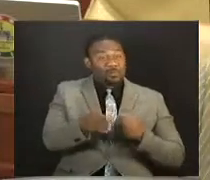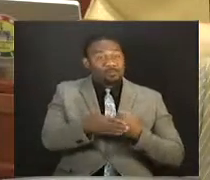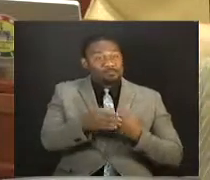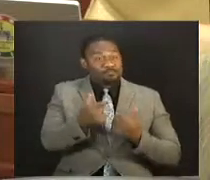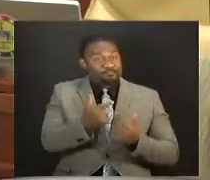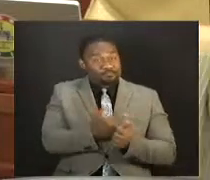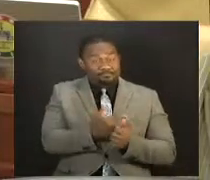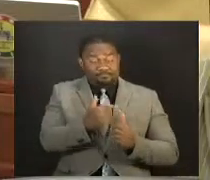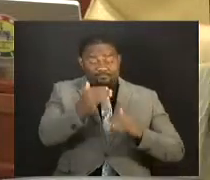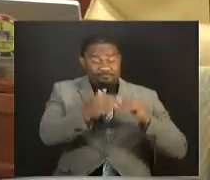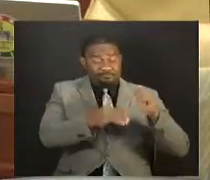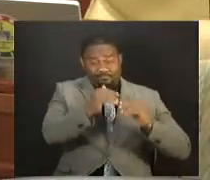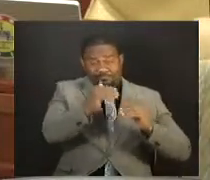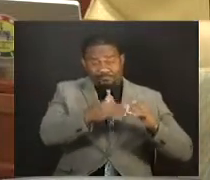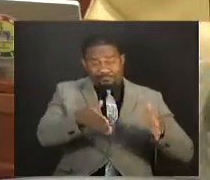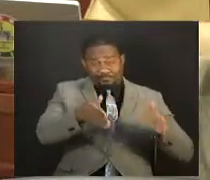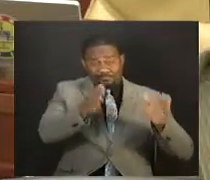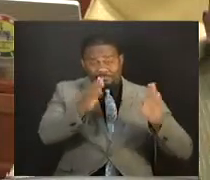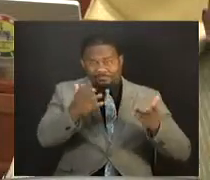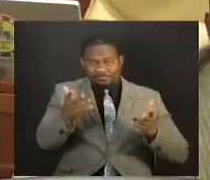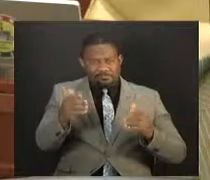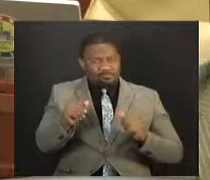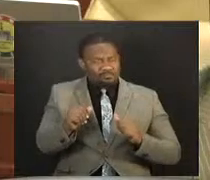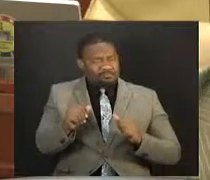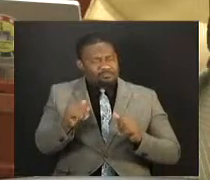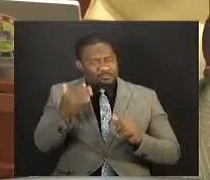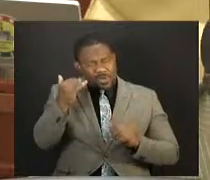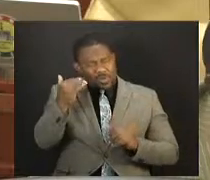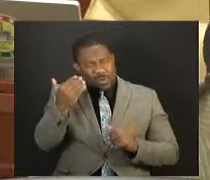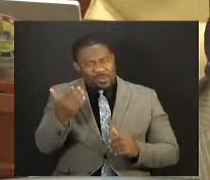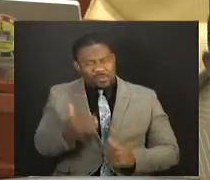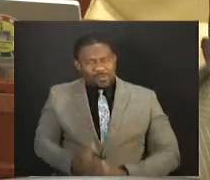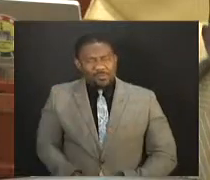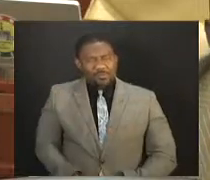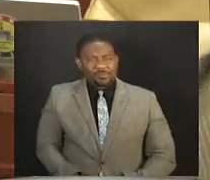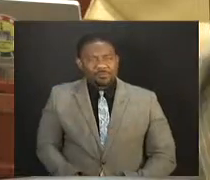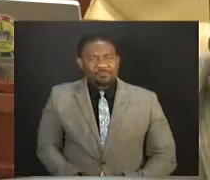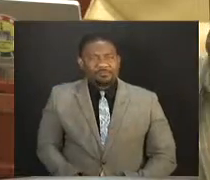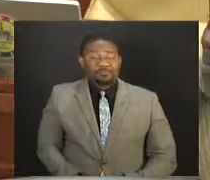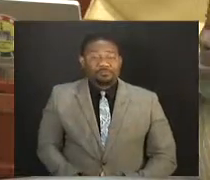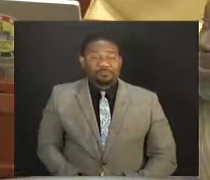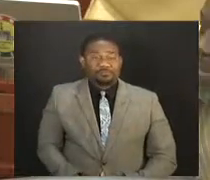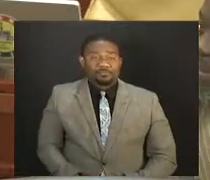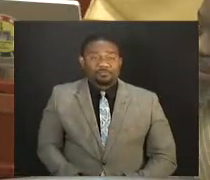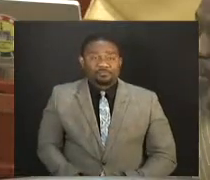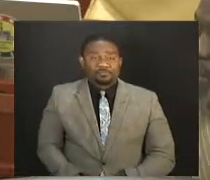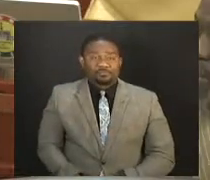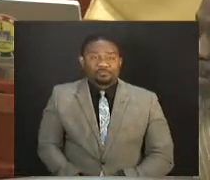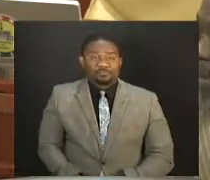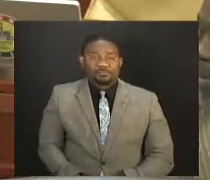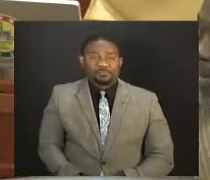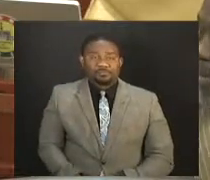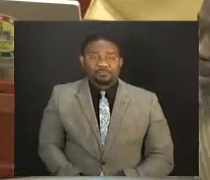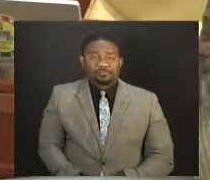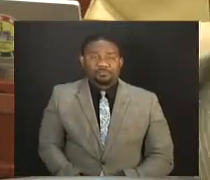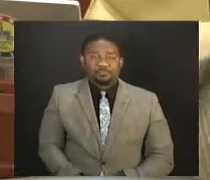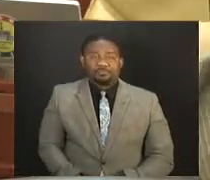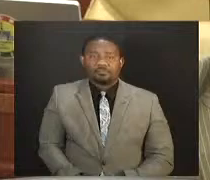you only interested in moving targets? Please tell us, was it a moving target?